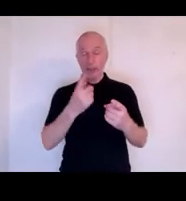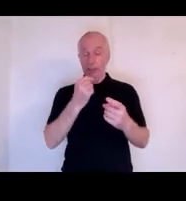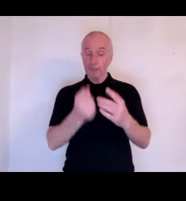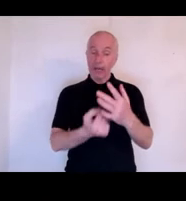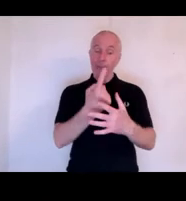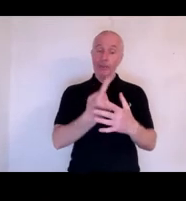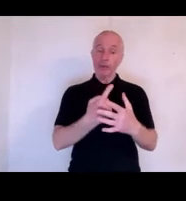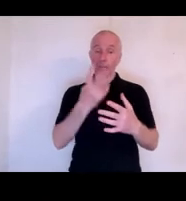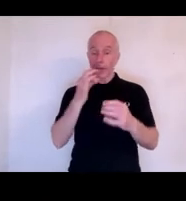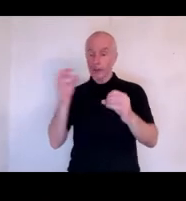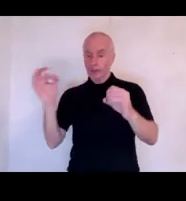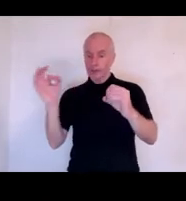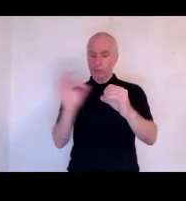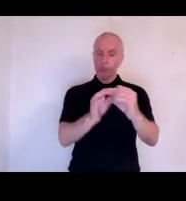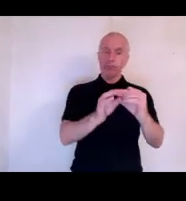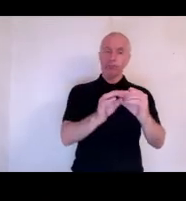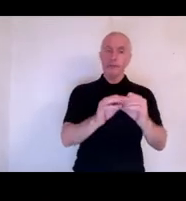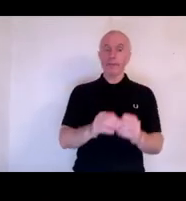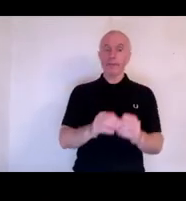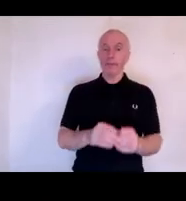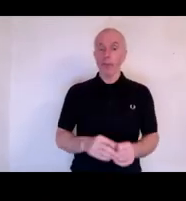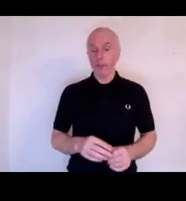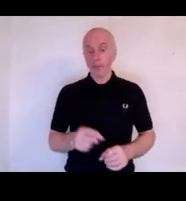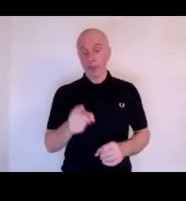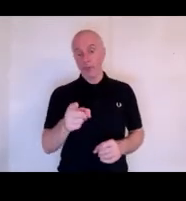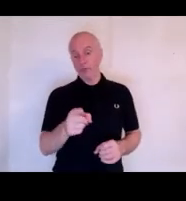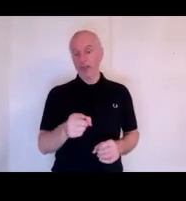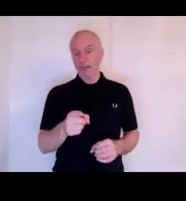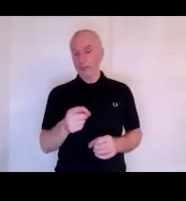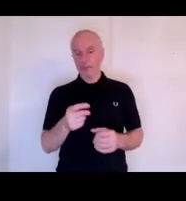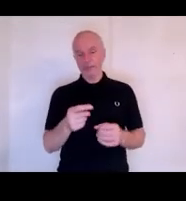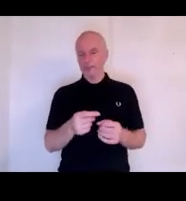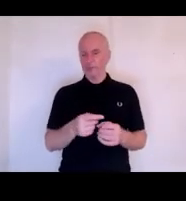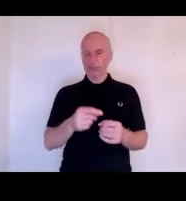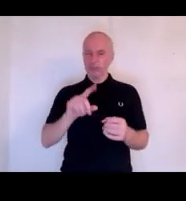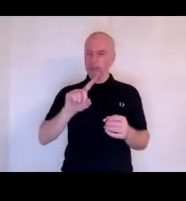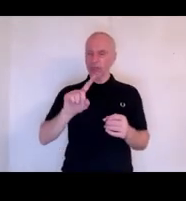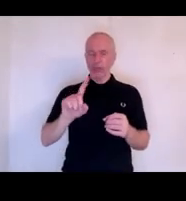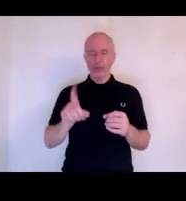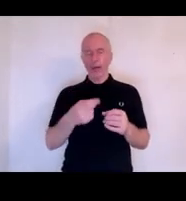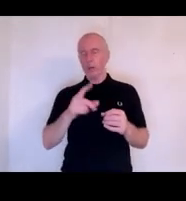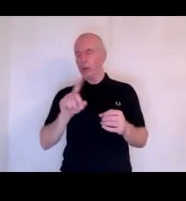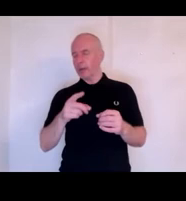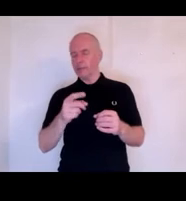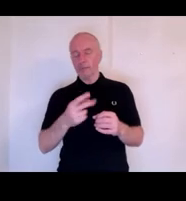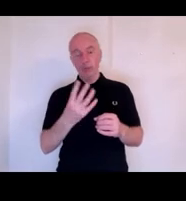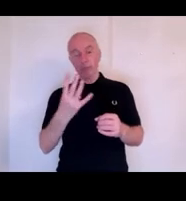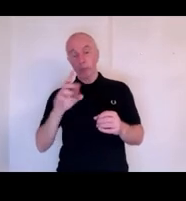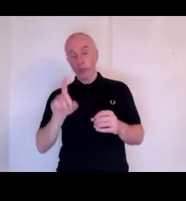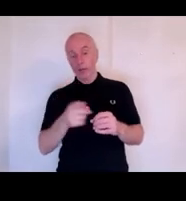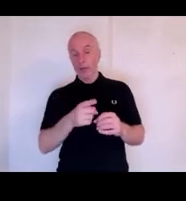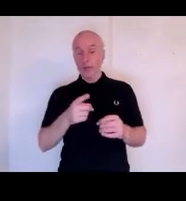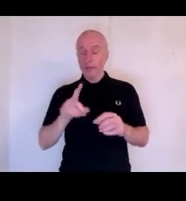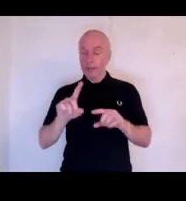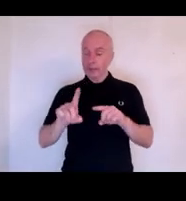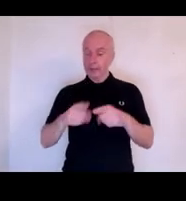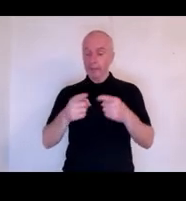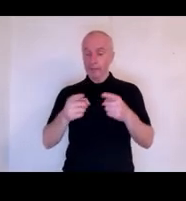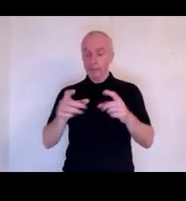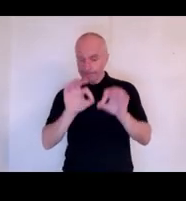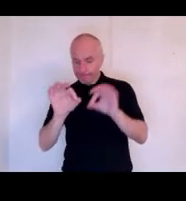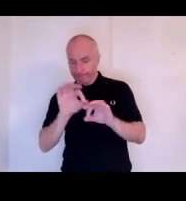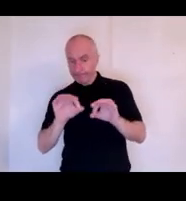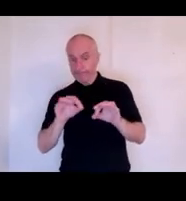But there's 24,000 of these experiments, and a lot of them start life. There's some pretty interesting